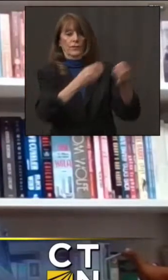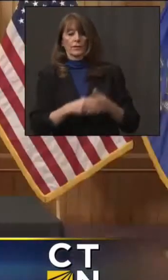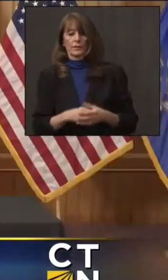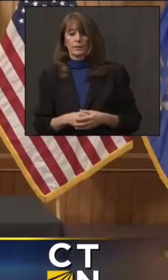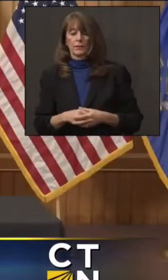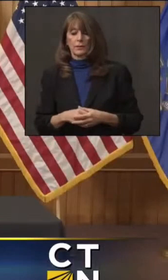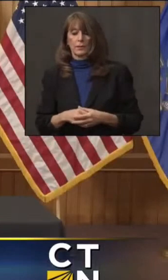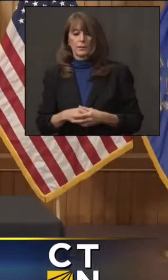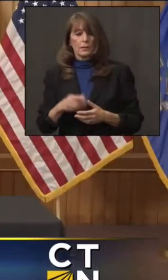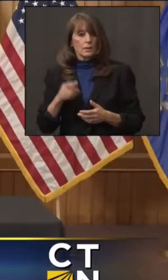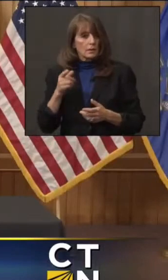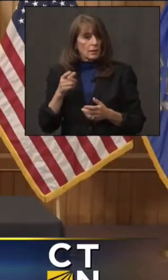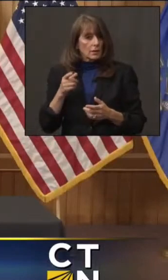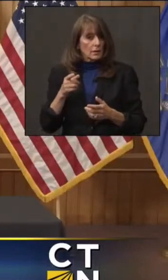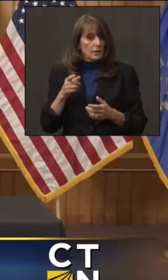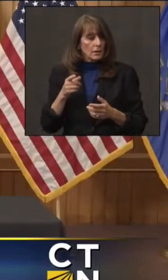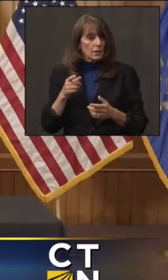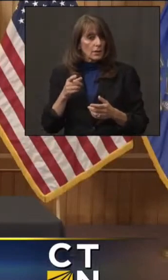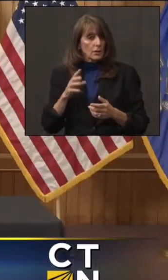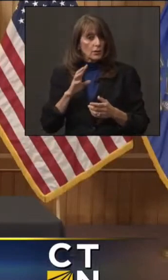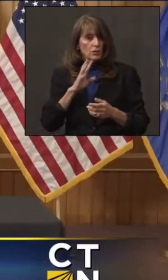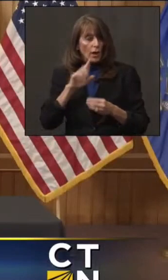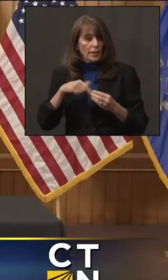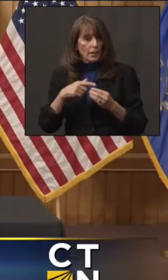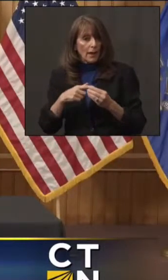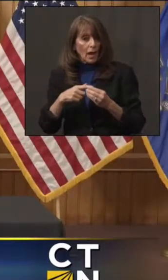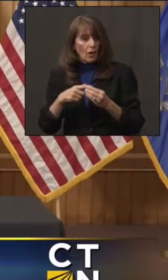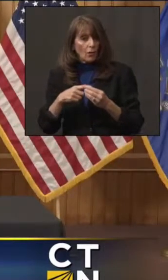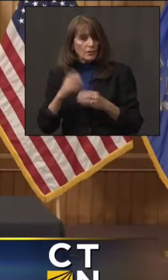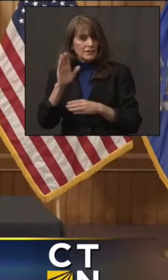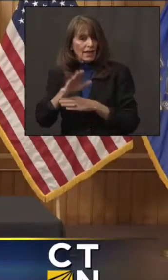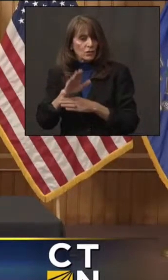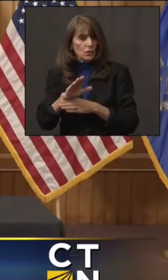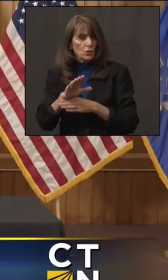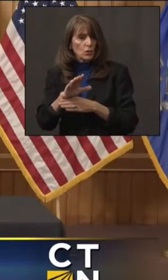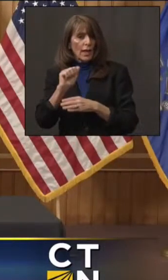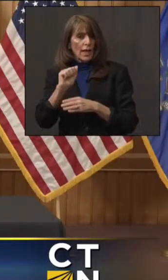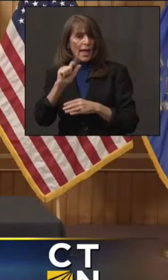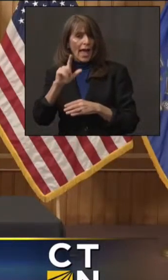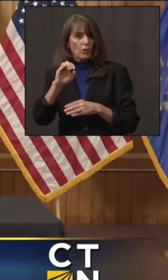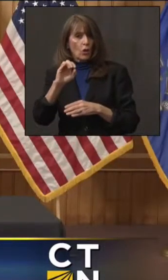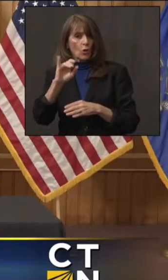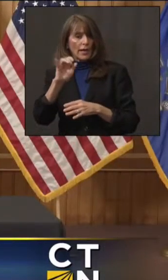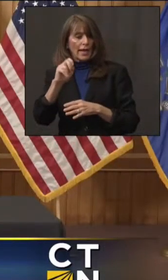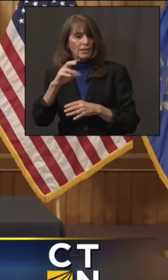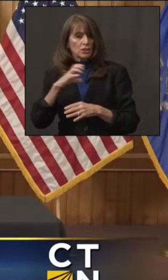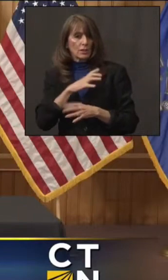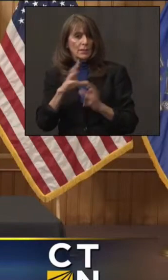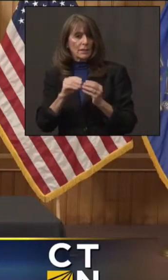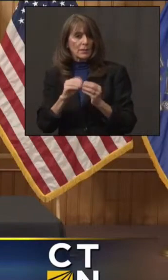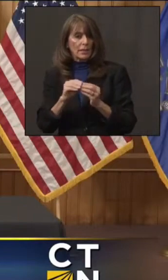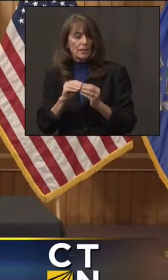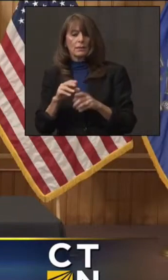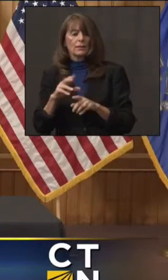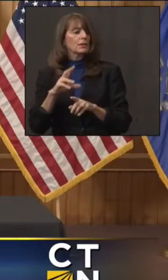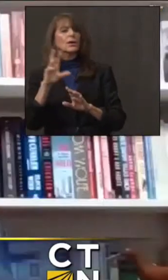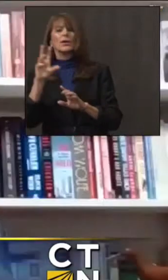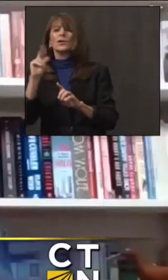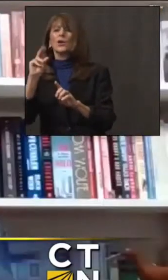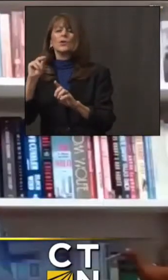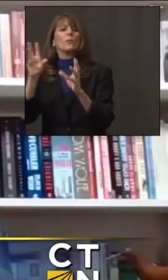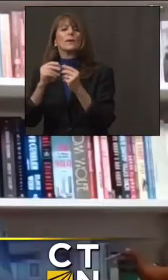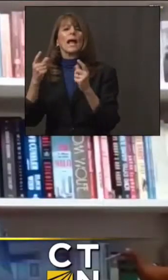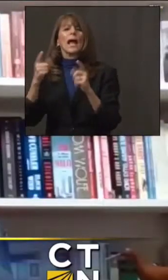And you're talking about the allocation subcommittee that met this afternoon, is that correct? Yes. No, they met